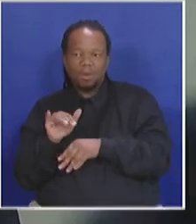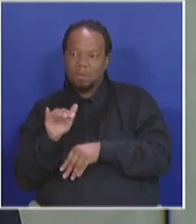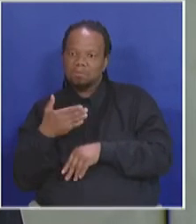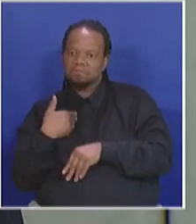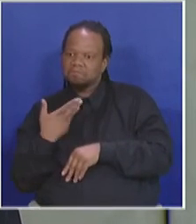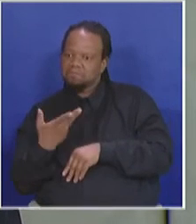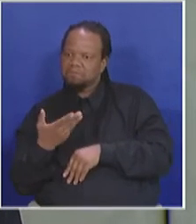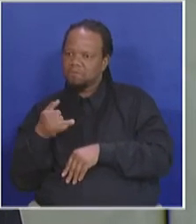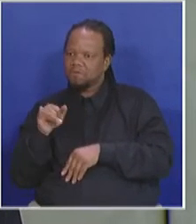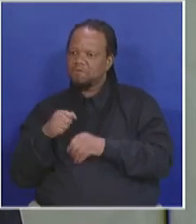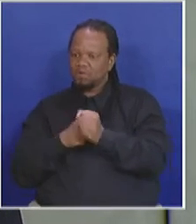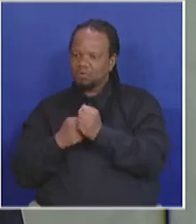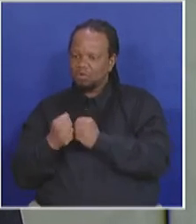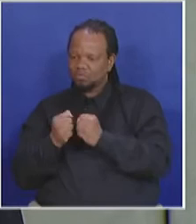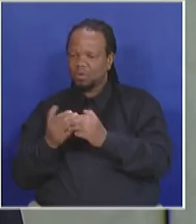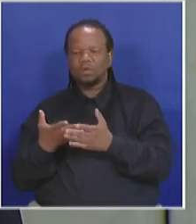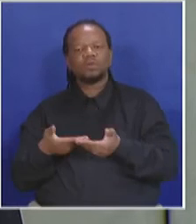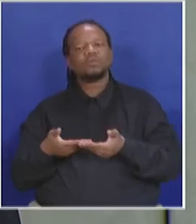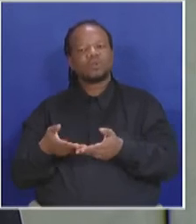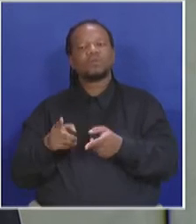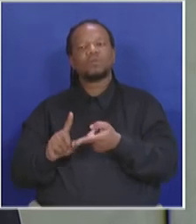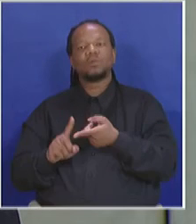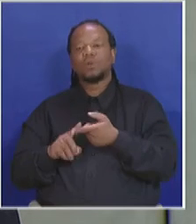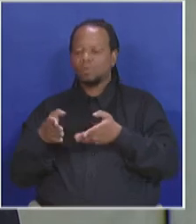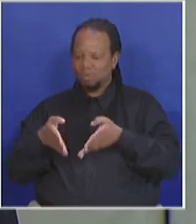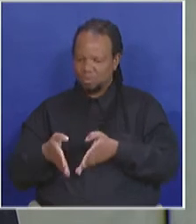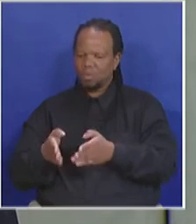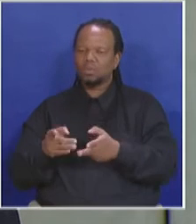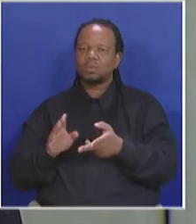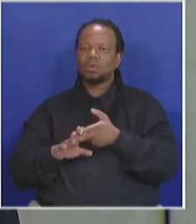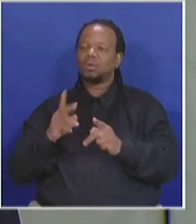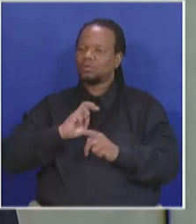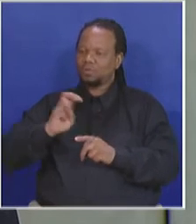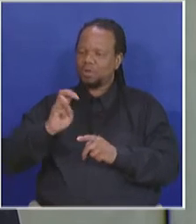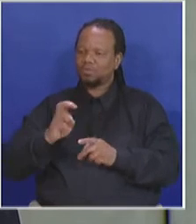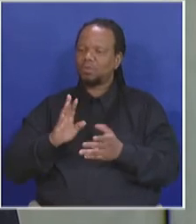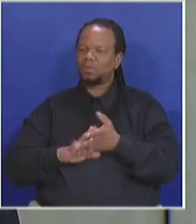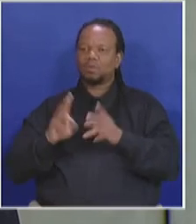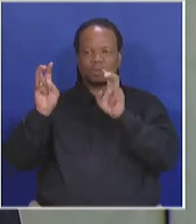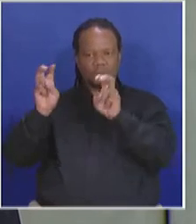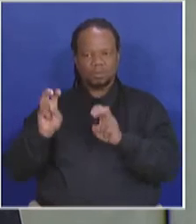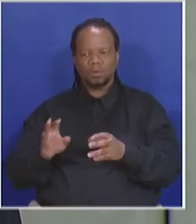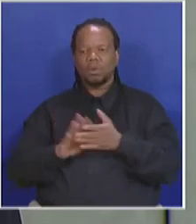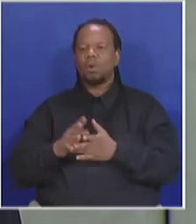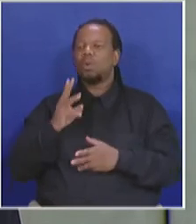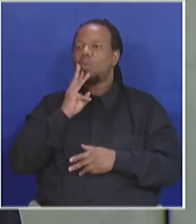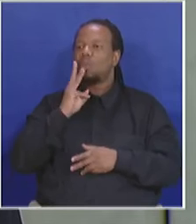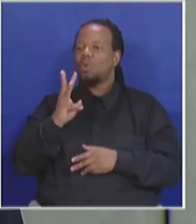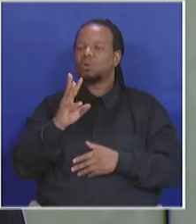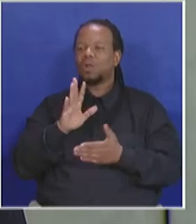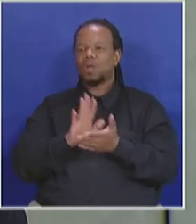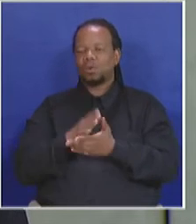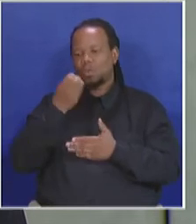infrastructure. These services include the provision of road infrastructure, transport, electricity, water, and waste